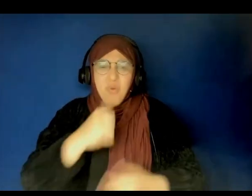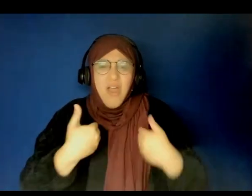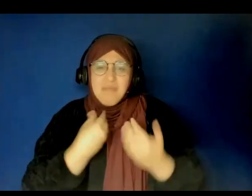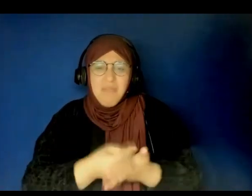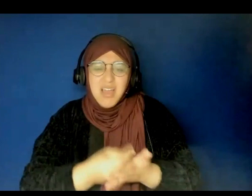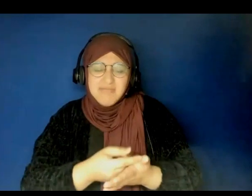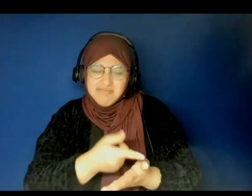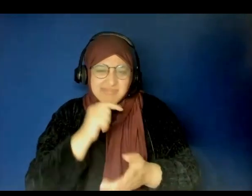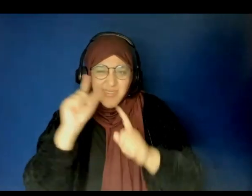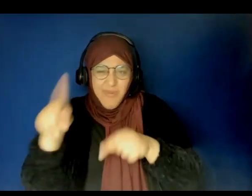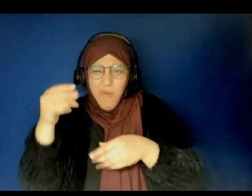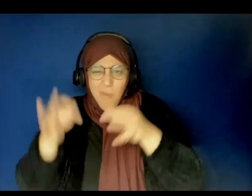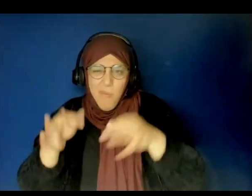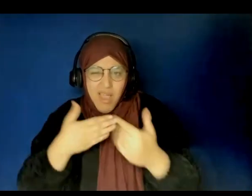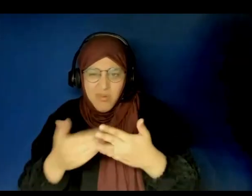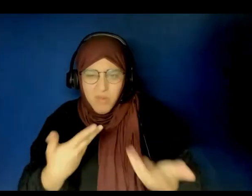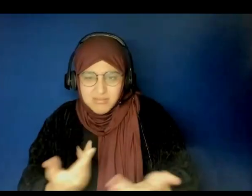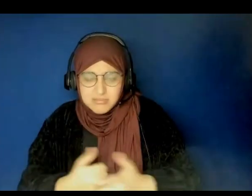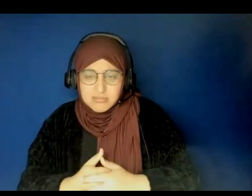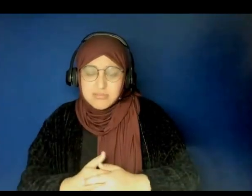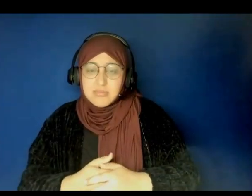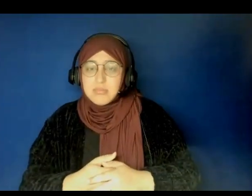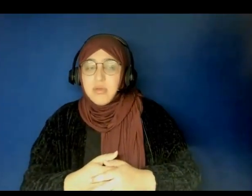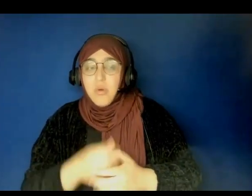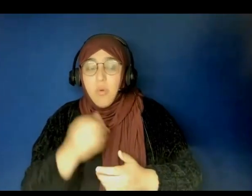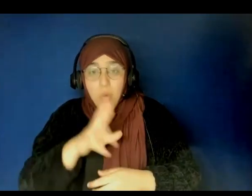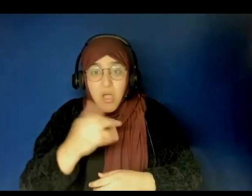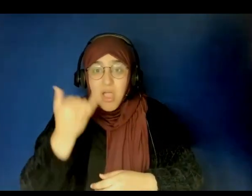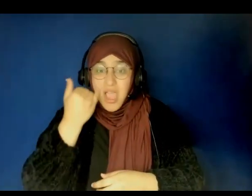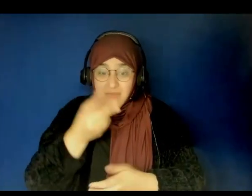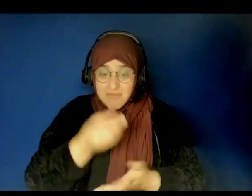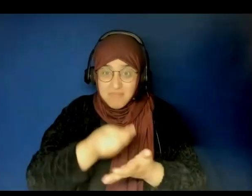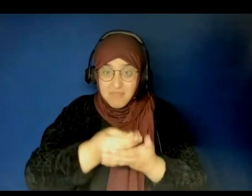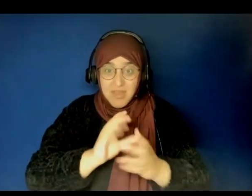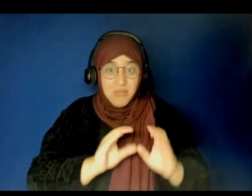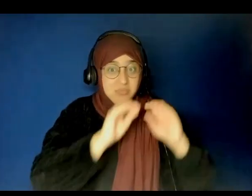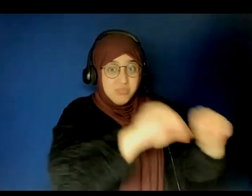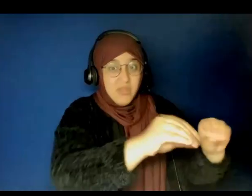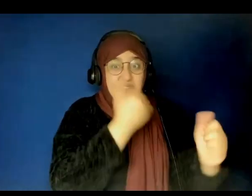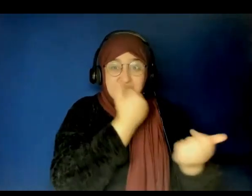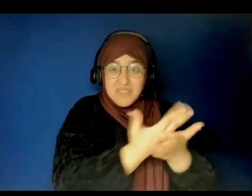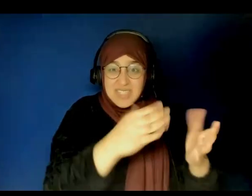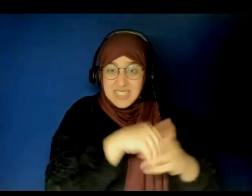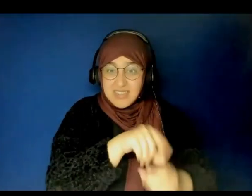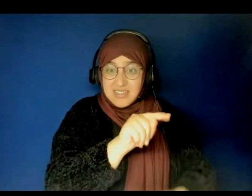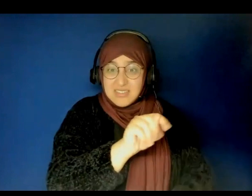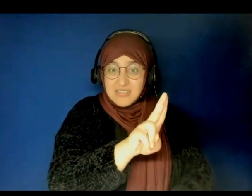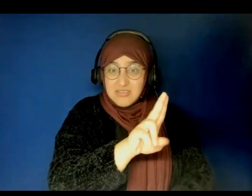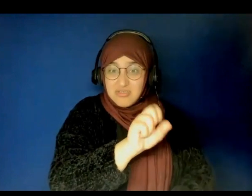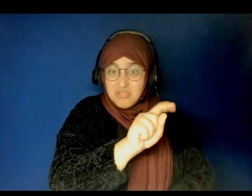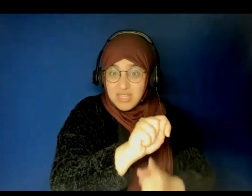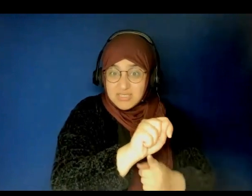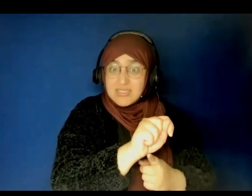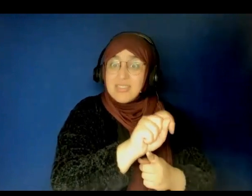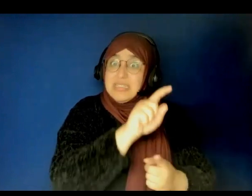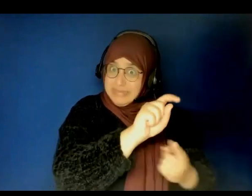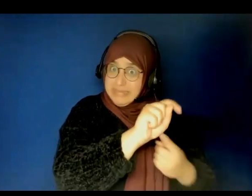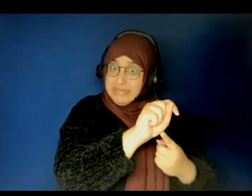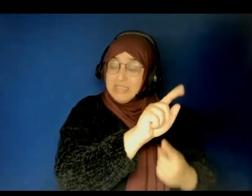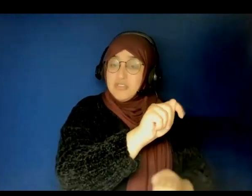court anyway. Or if you put everything into a trust, which is another legal document or a legal entity that holds your